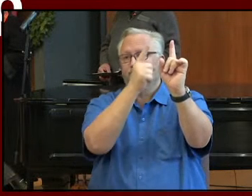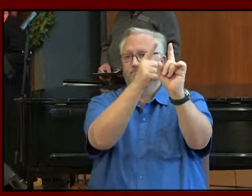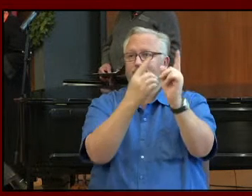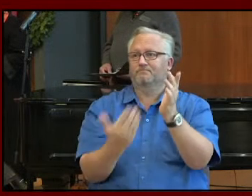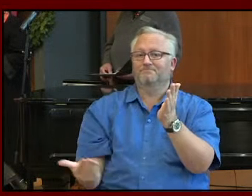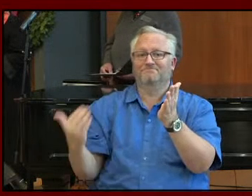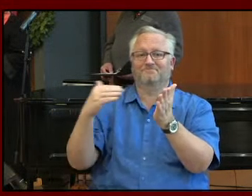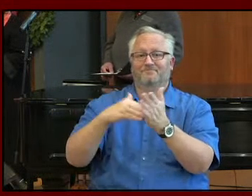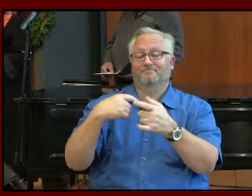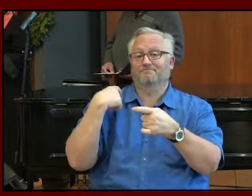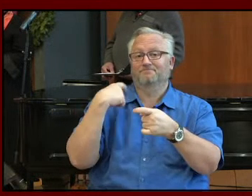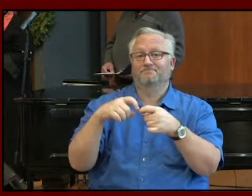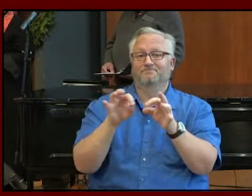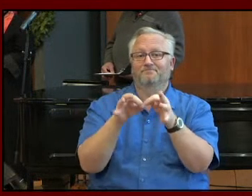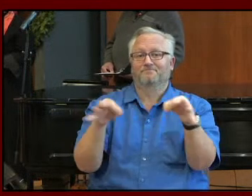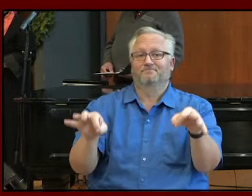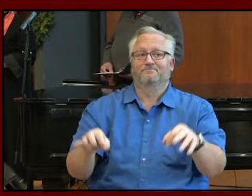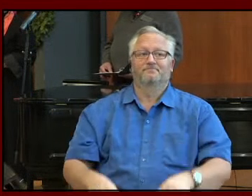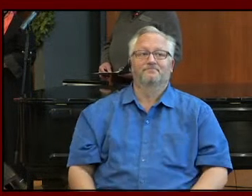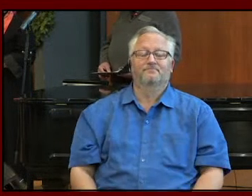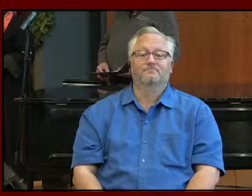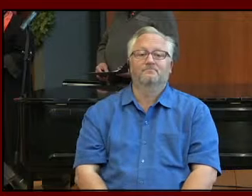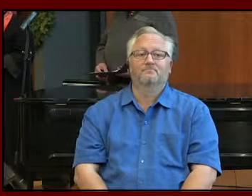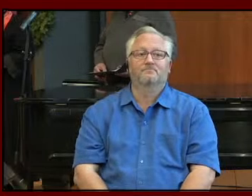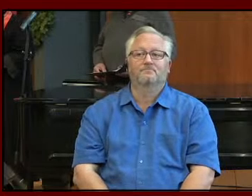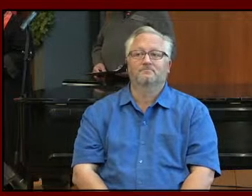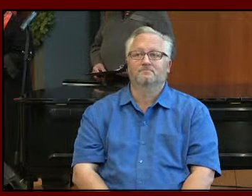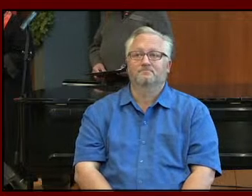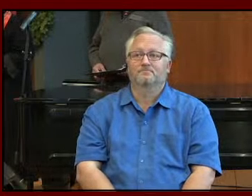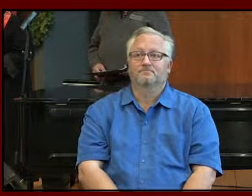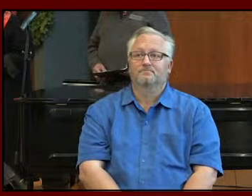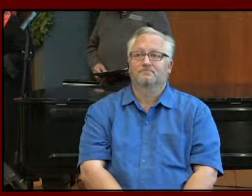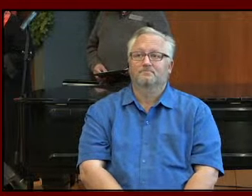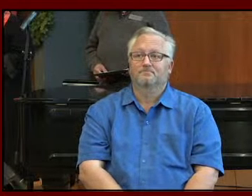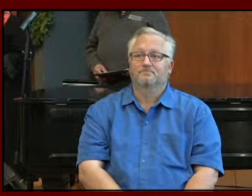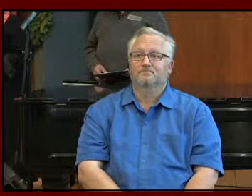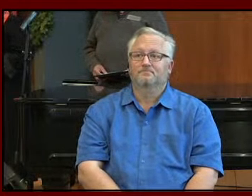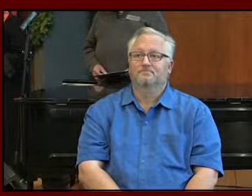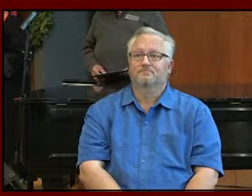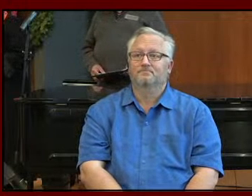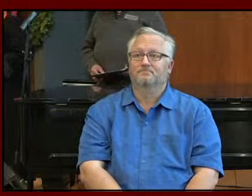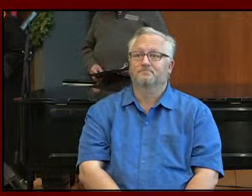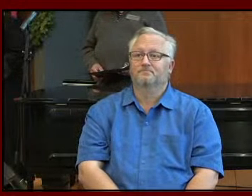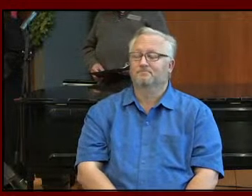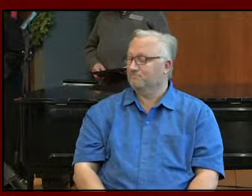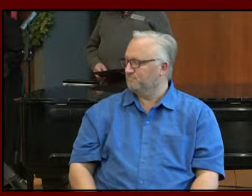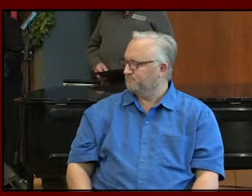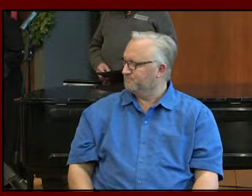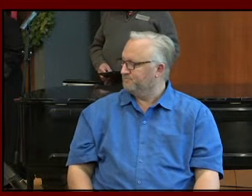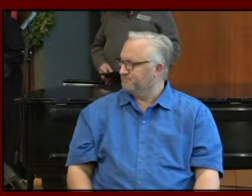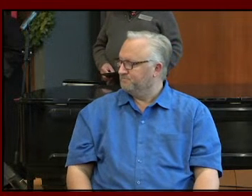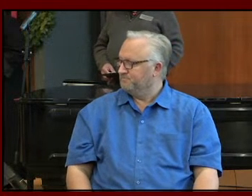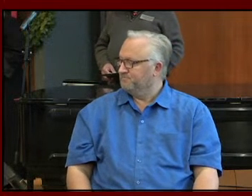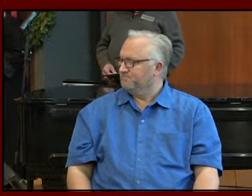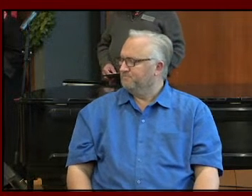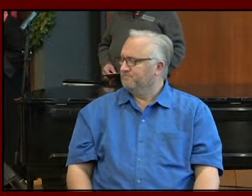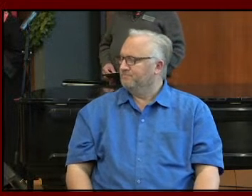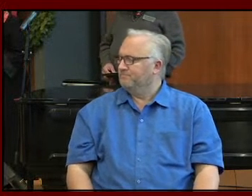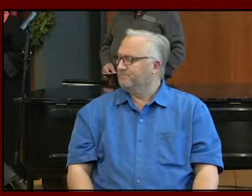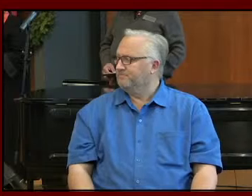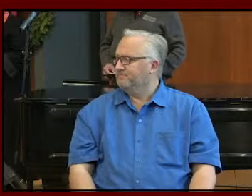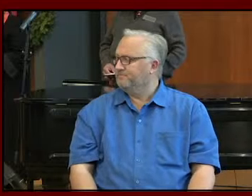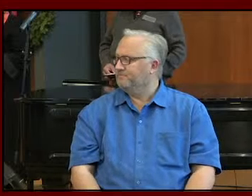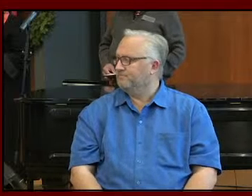aspiration. Que el amor sea la doctrina de esta iglesia, la búsqueda de la verdad